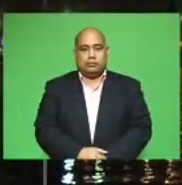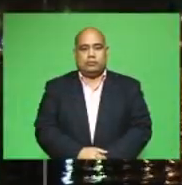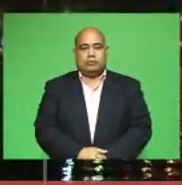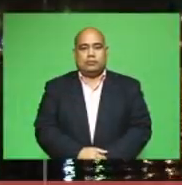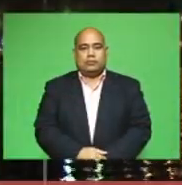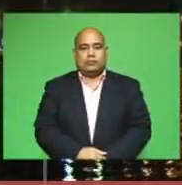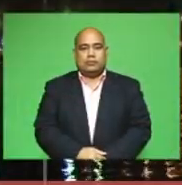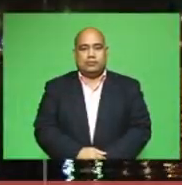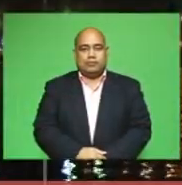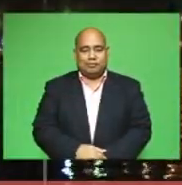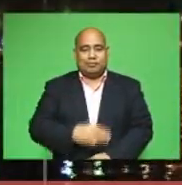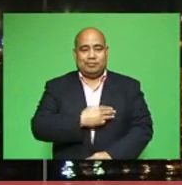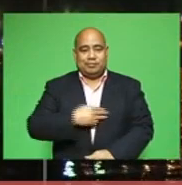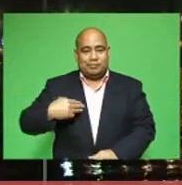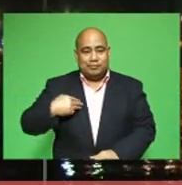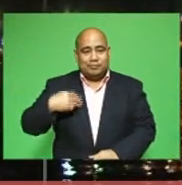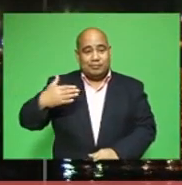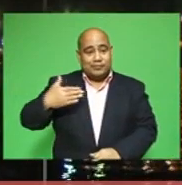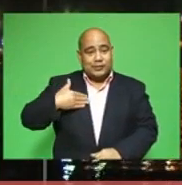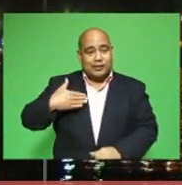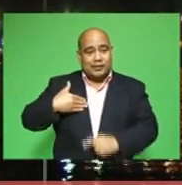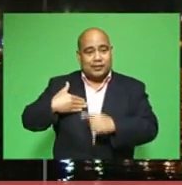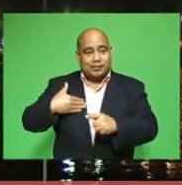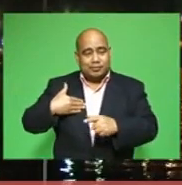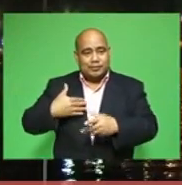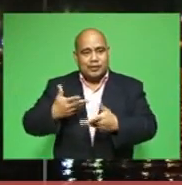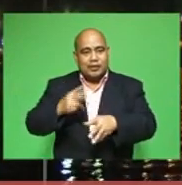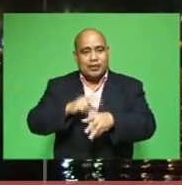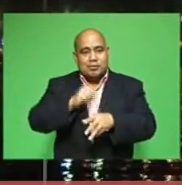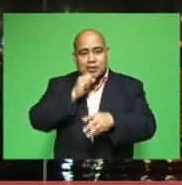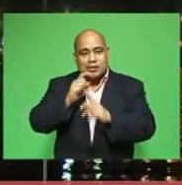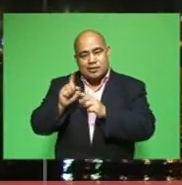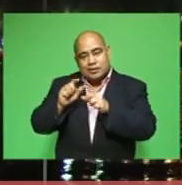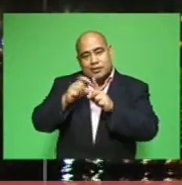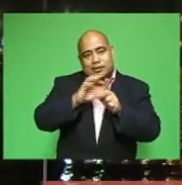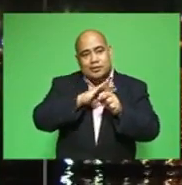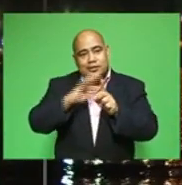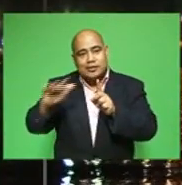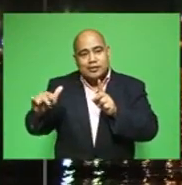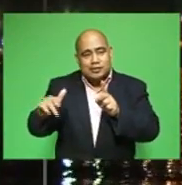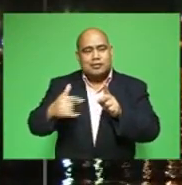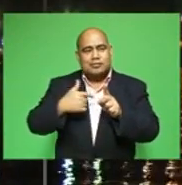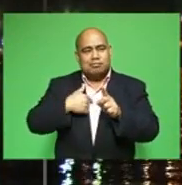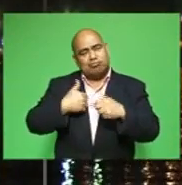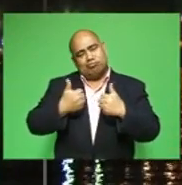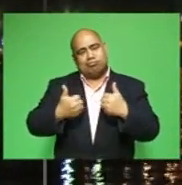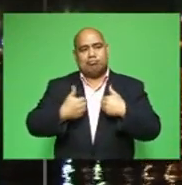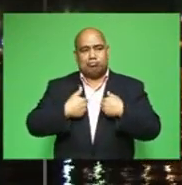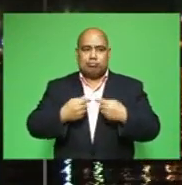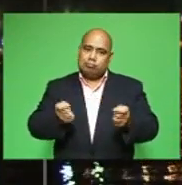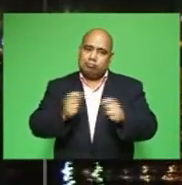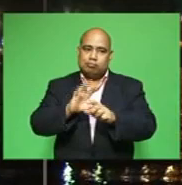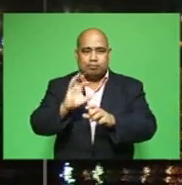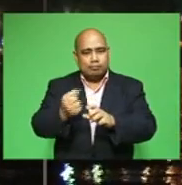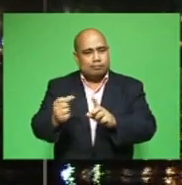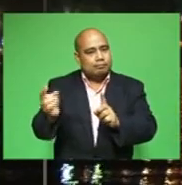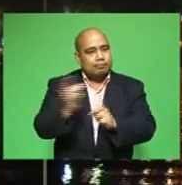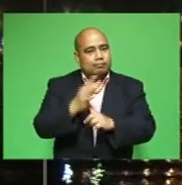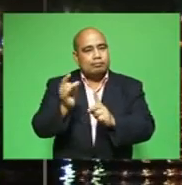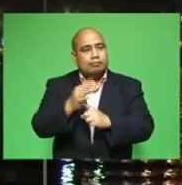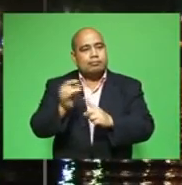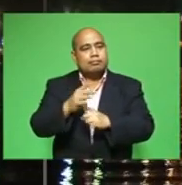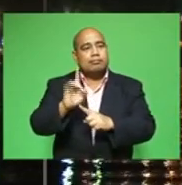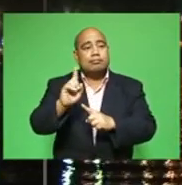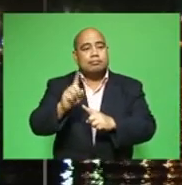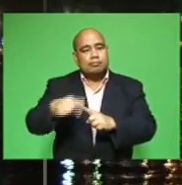Health Minister Dr. Ifiremi Wanganambete says behavioural changes will be critical to containing any new cases of